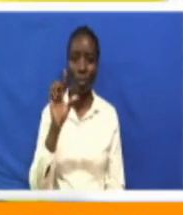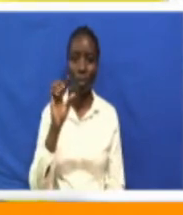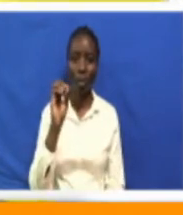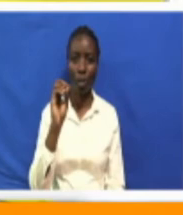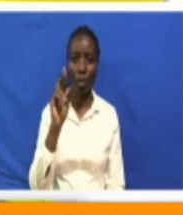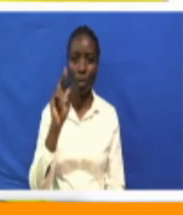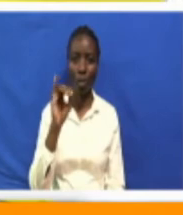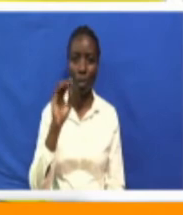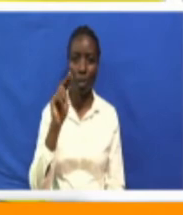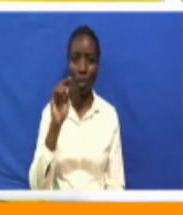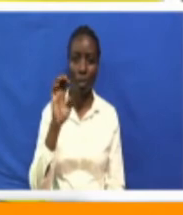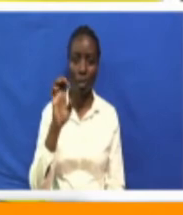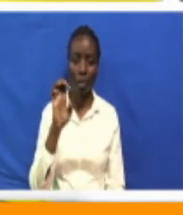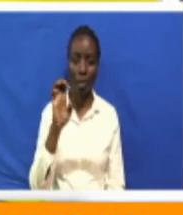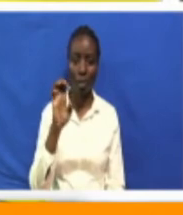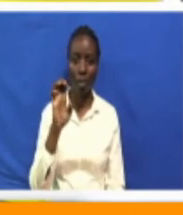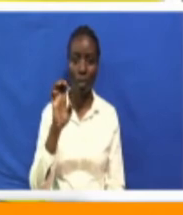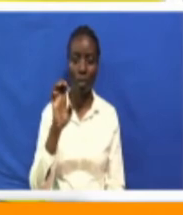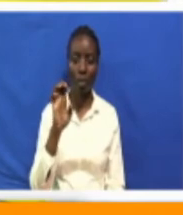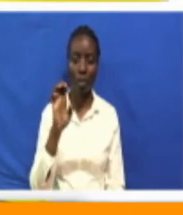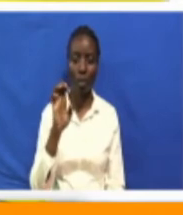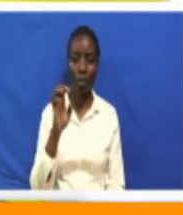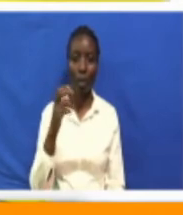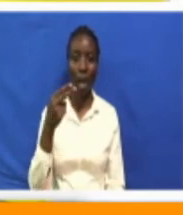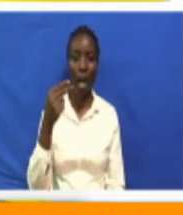K is your husband